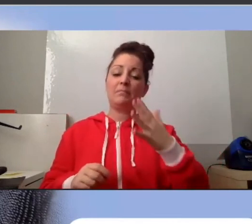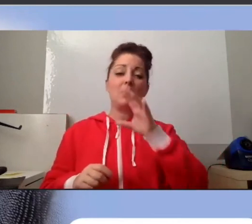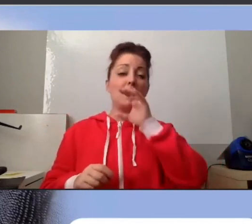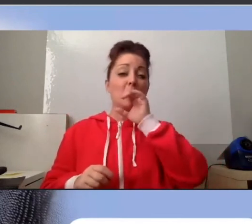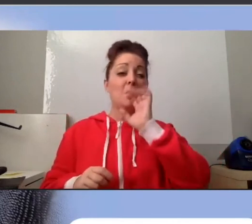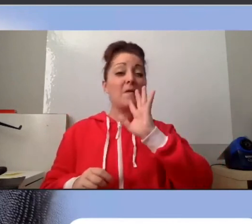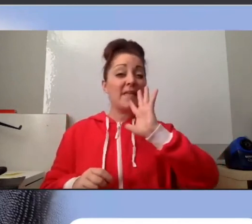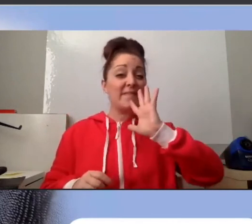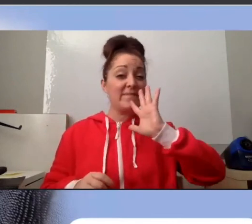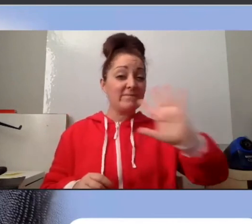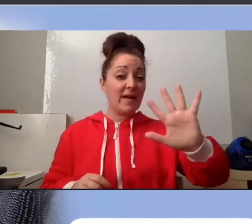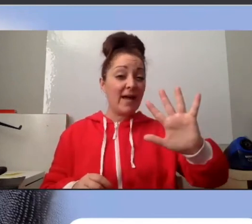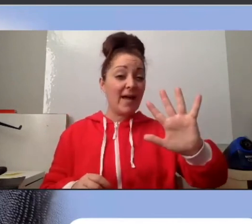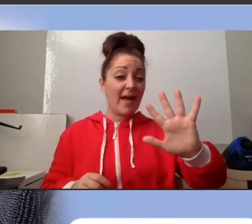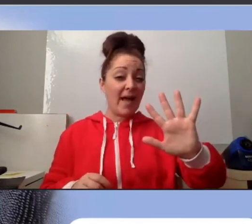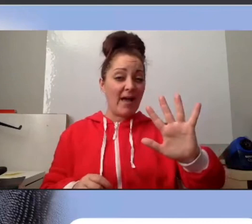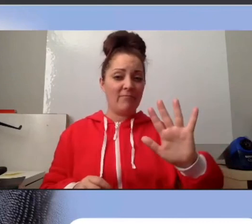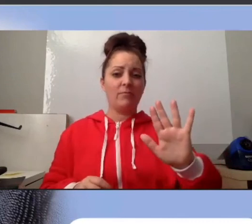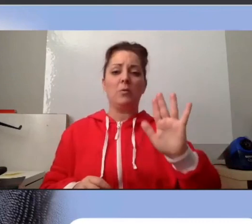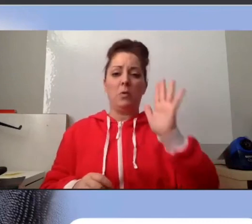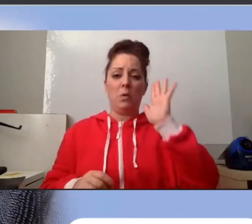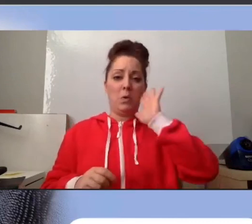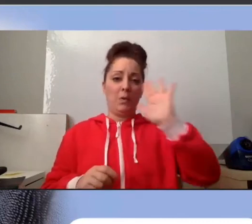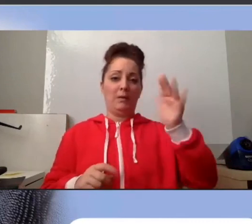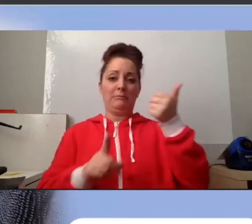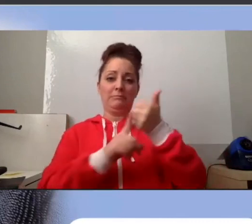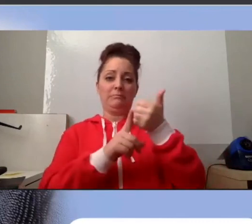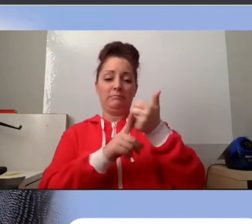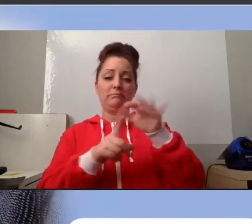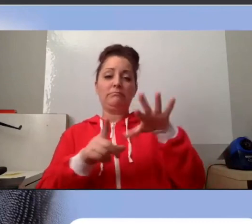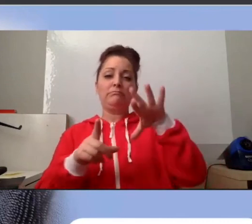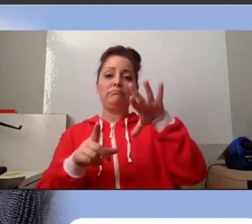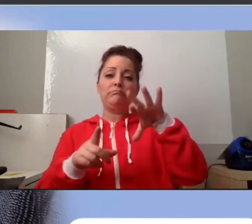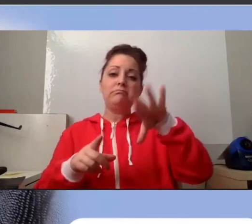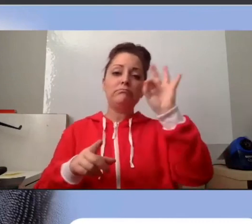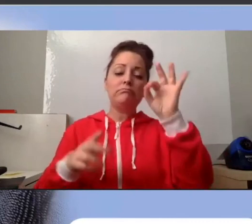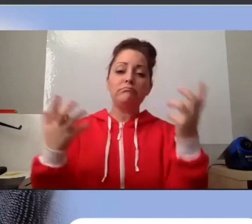anymore. In about 5 years,